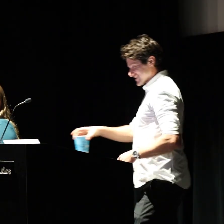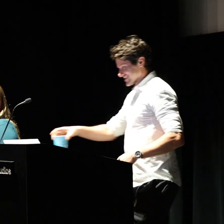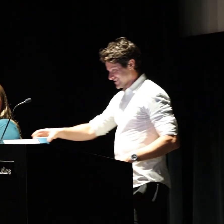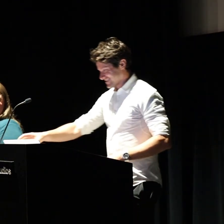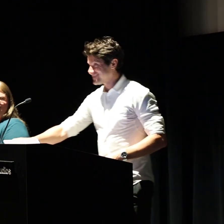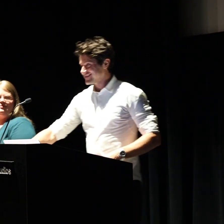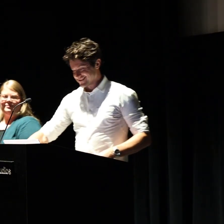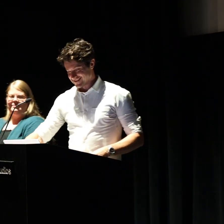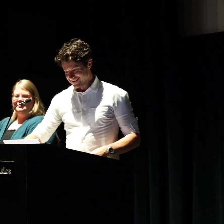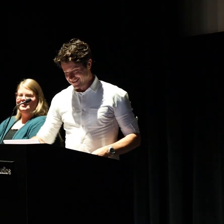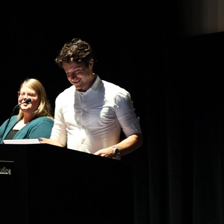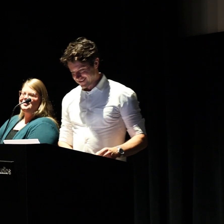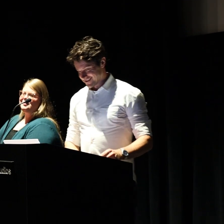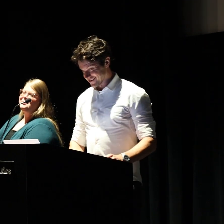Okay.